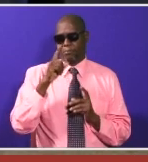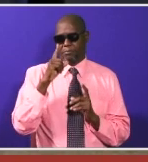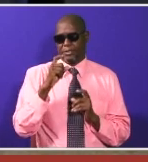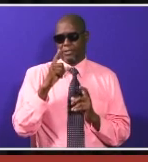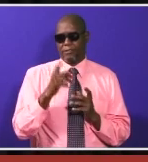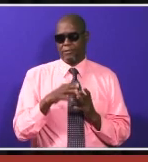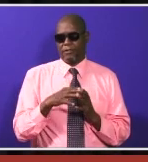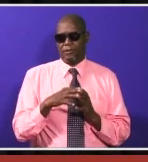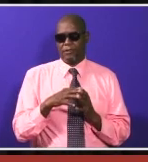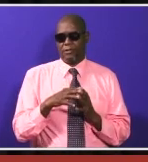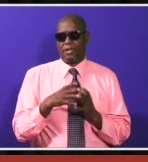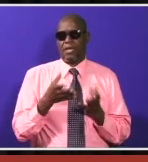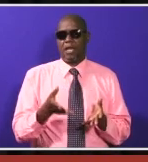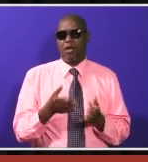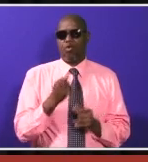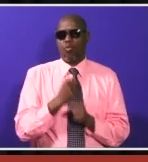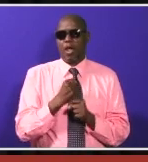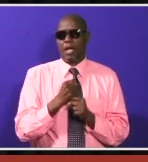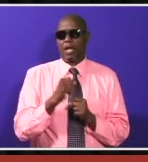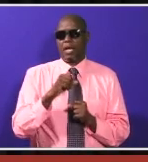at SRC?